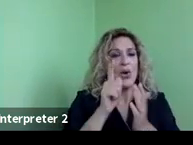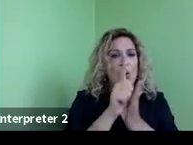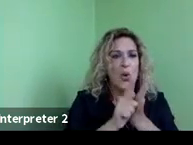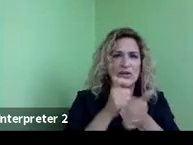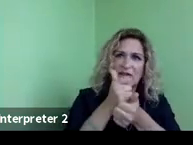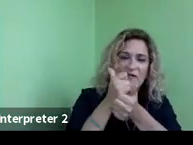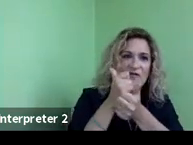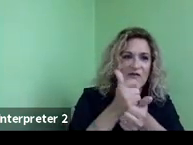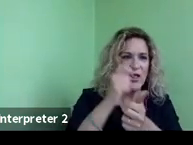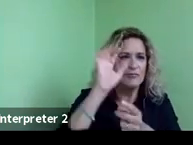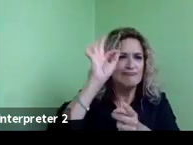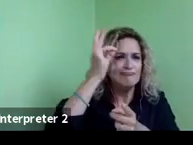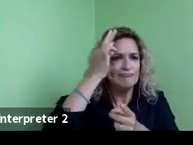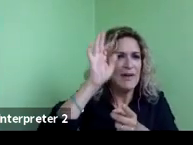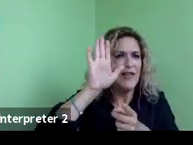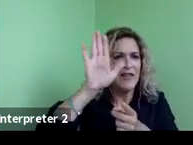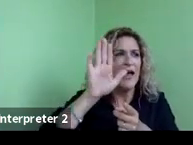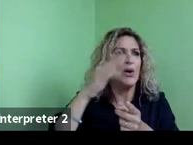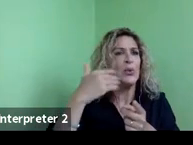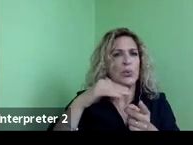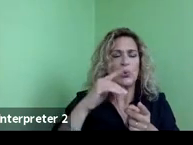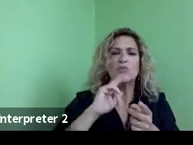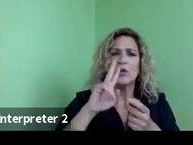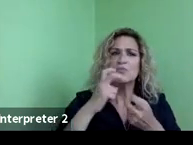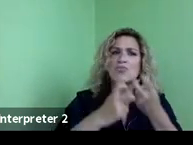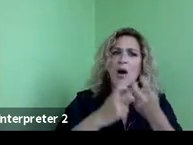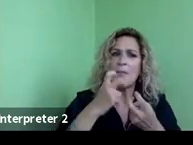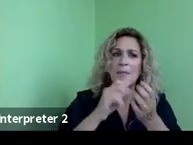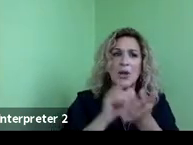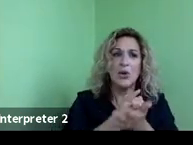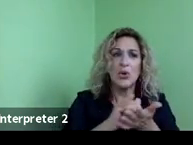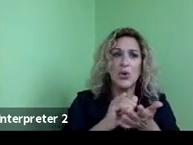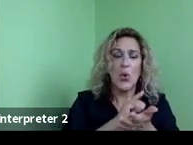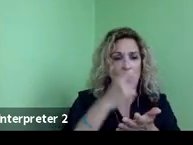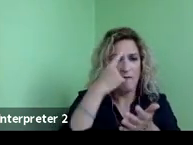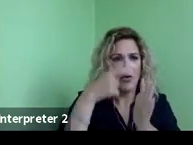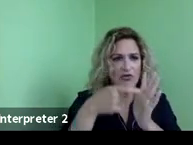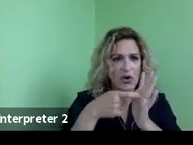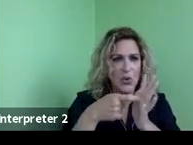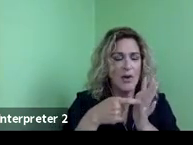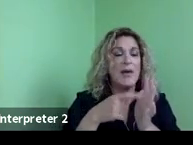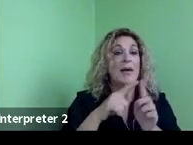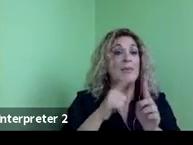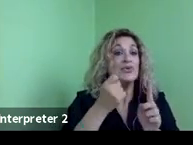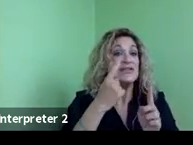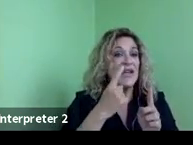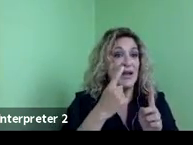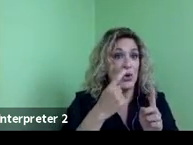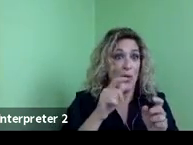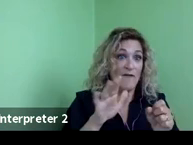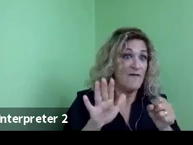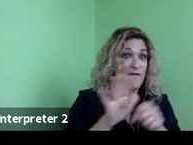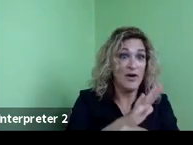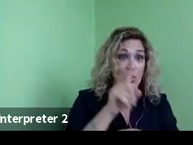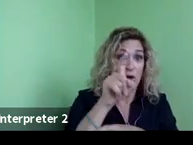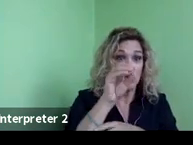for funding that was really problematic here in New York. We're not at the end of the tunnel yet for working through